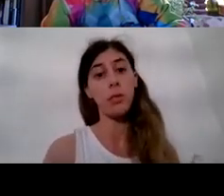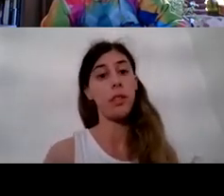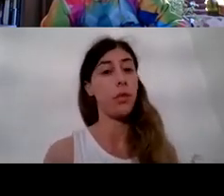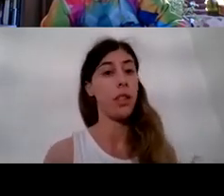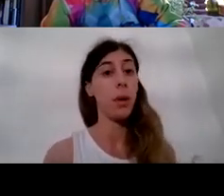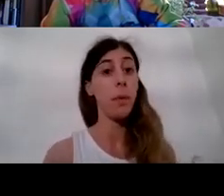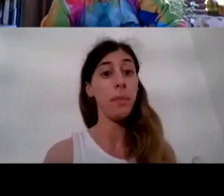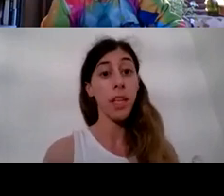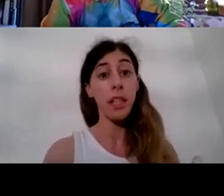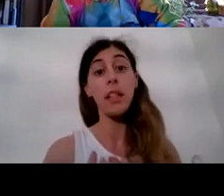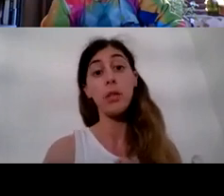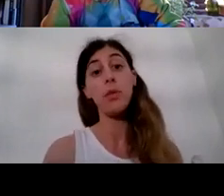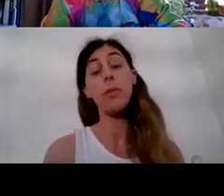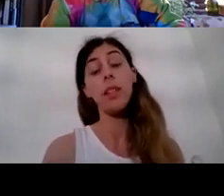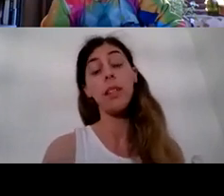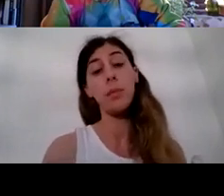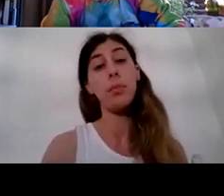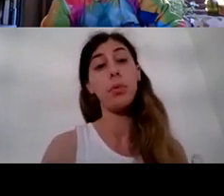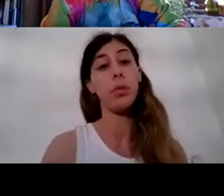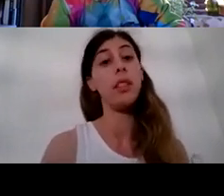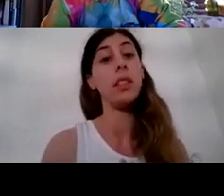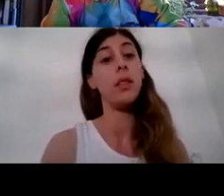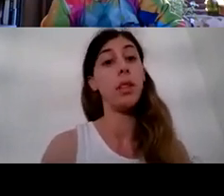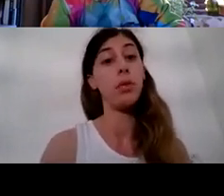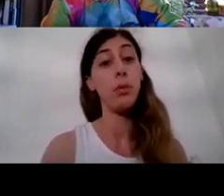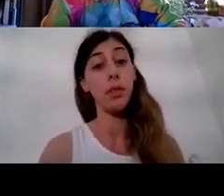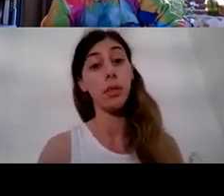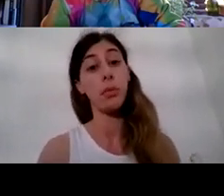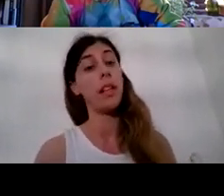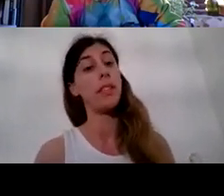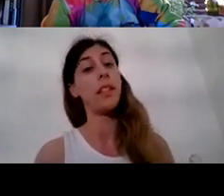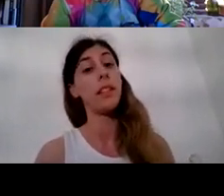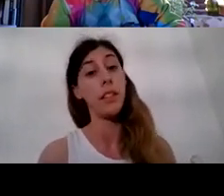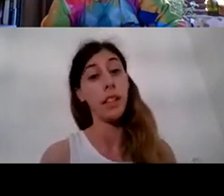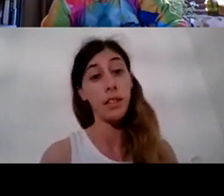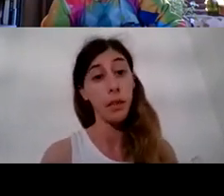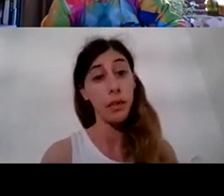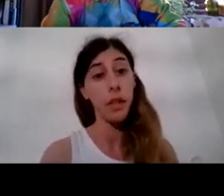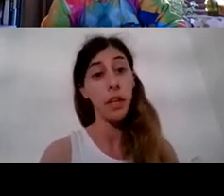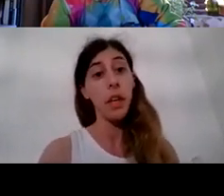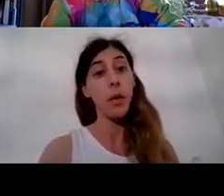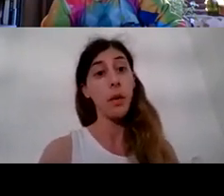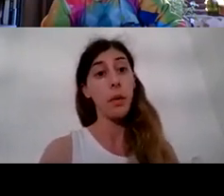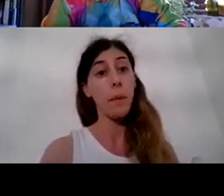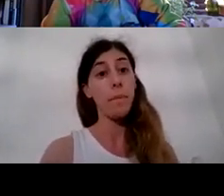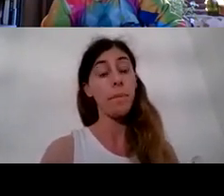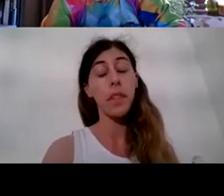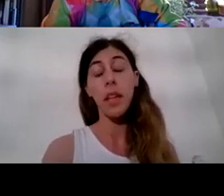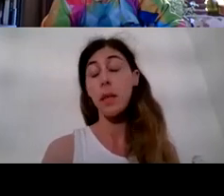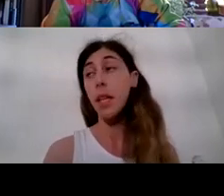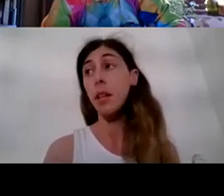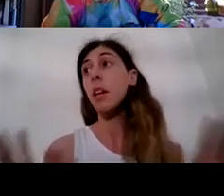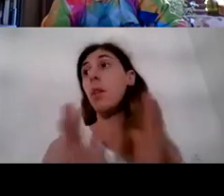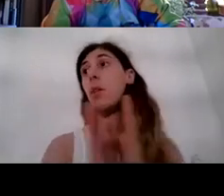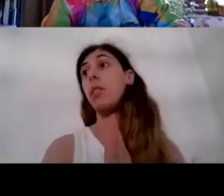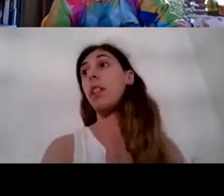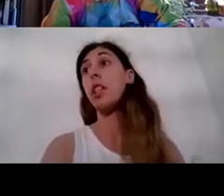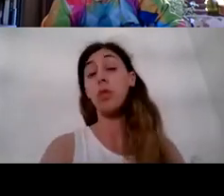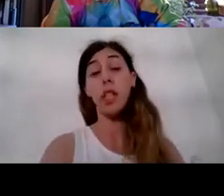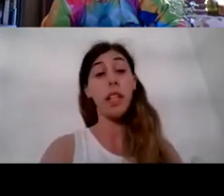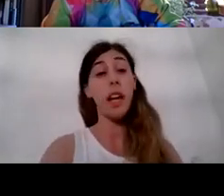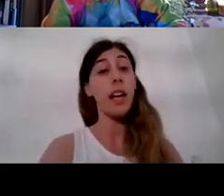needs to include every specialty. For instance, we have a